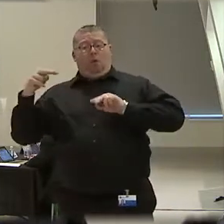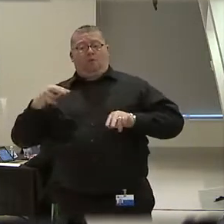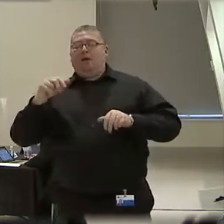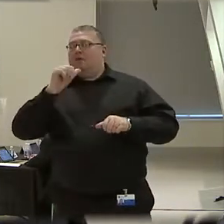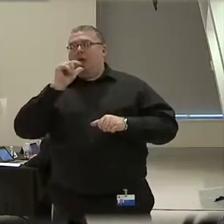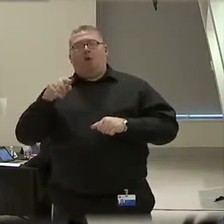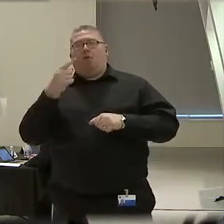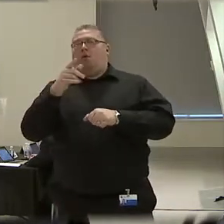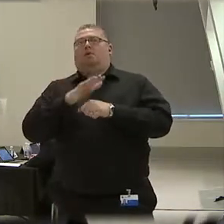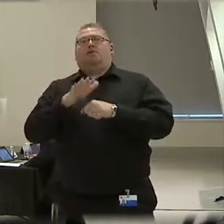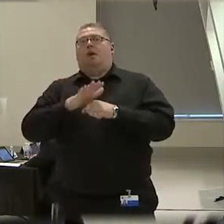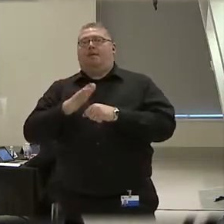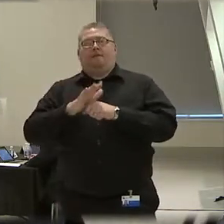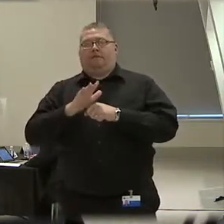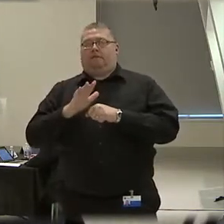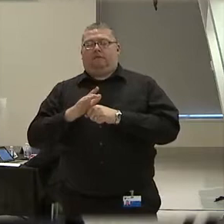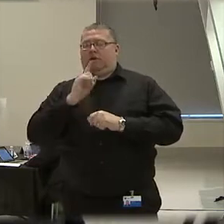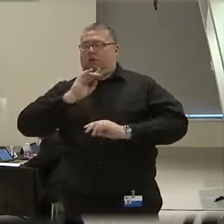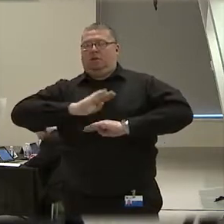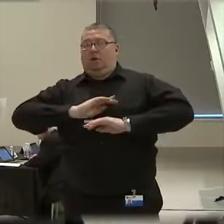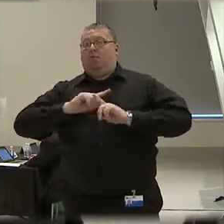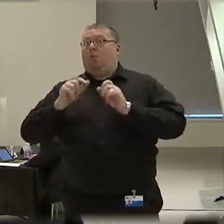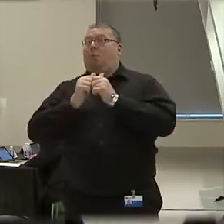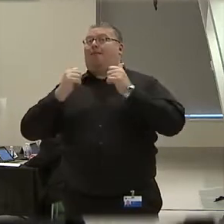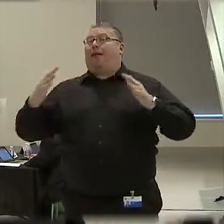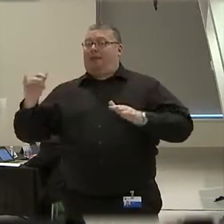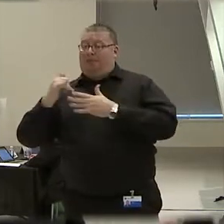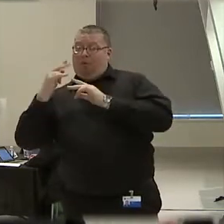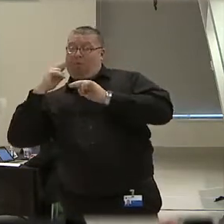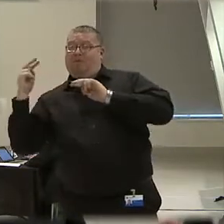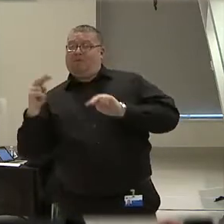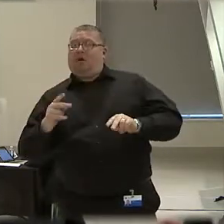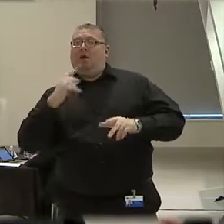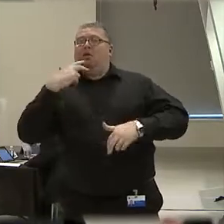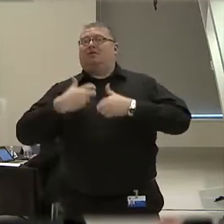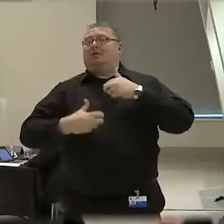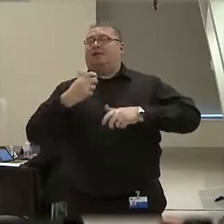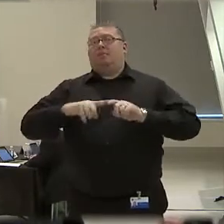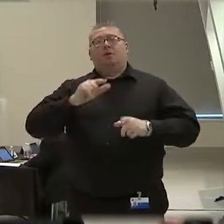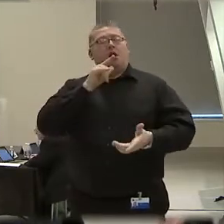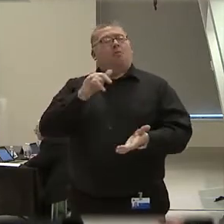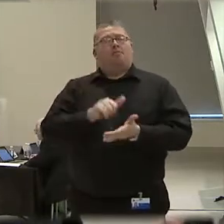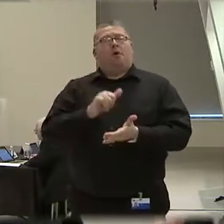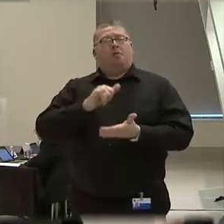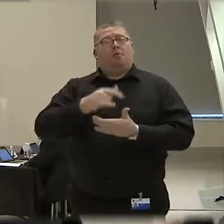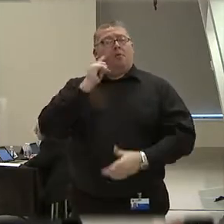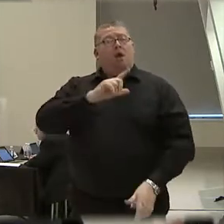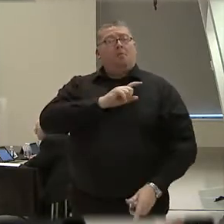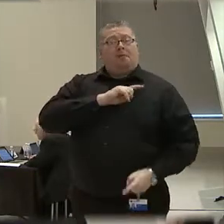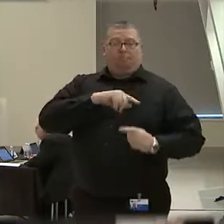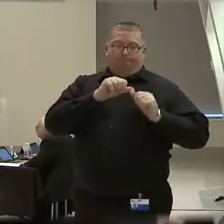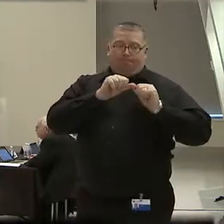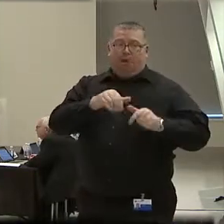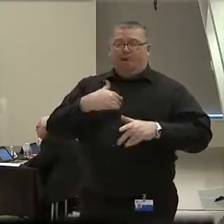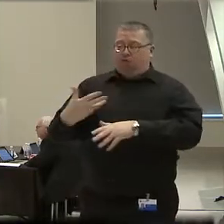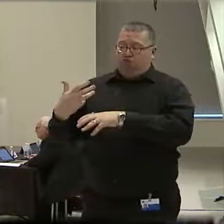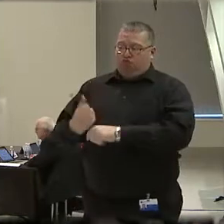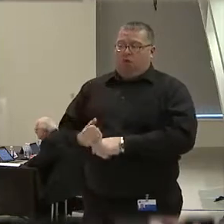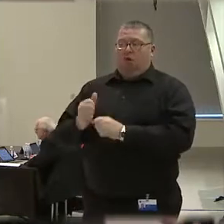to gain legitimacy. Without it, however, it's difficult, if not impossible, for the police to maintain the public's